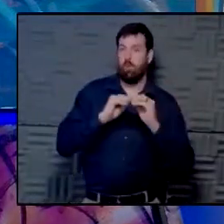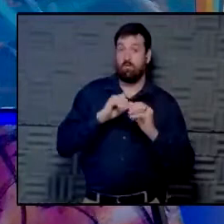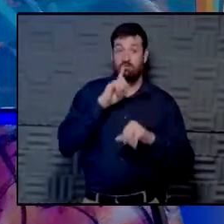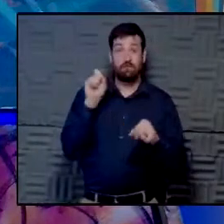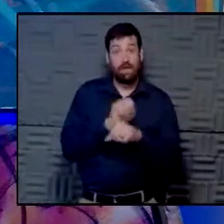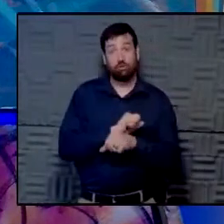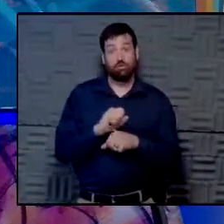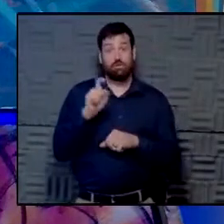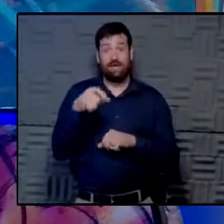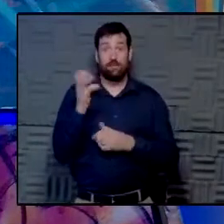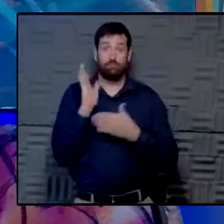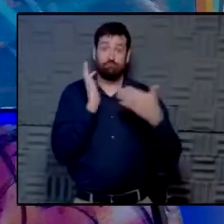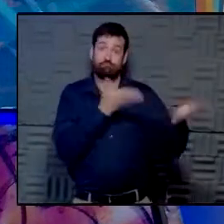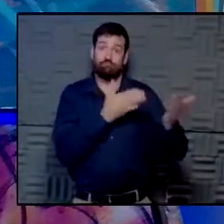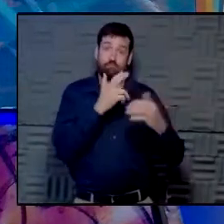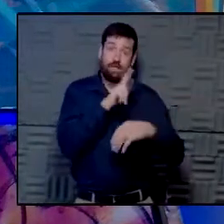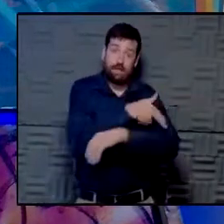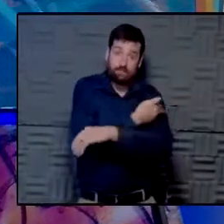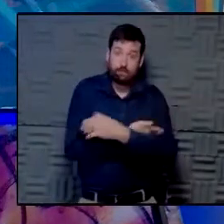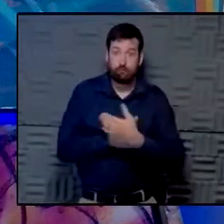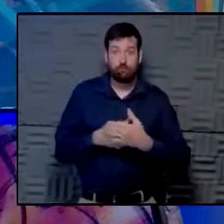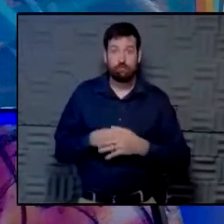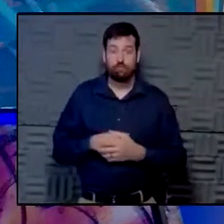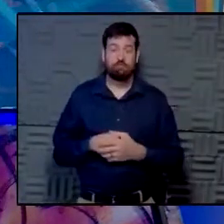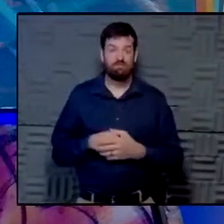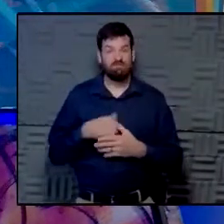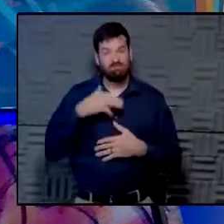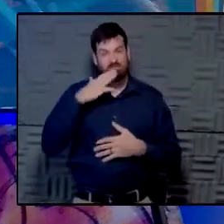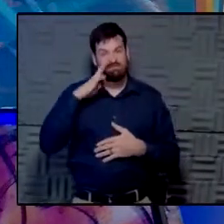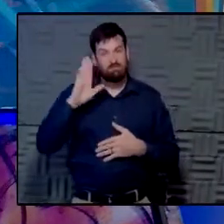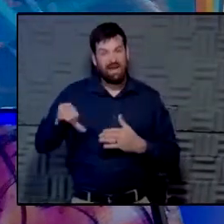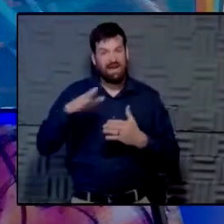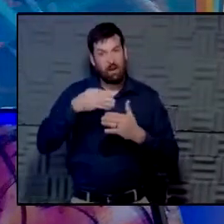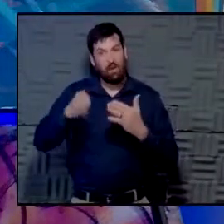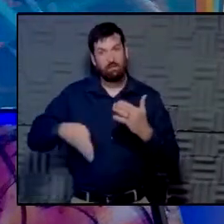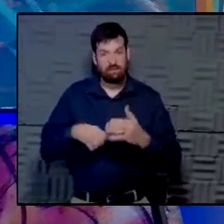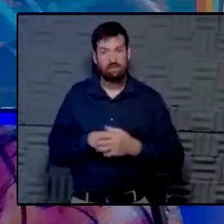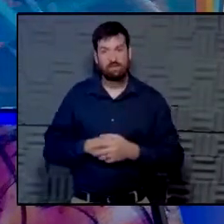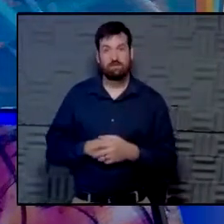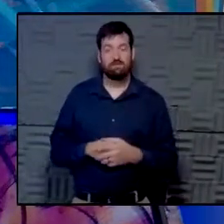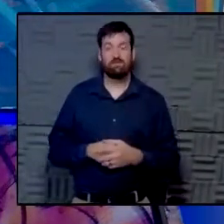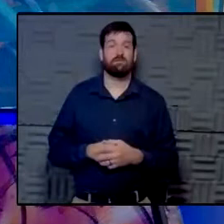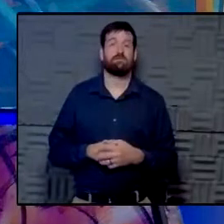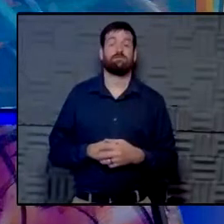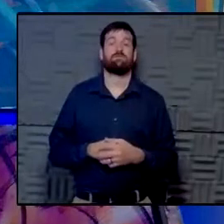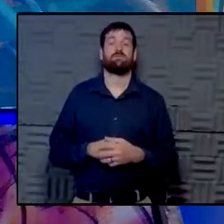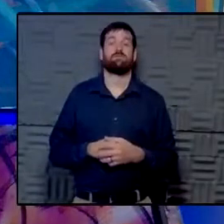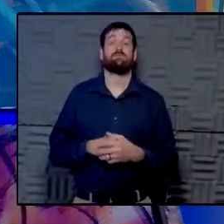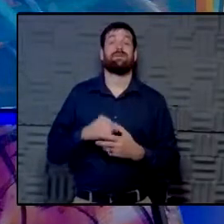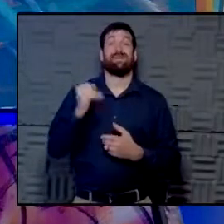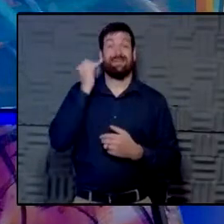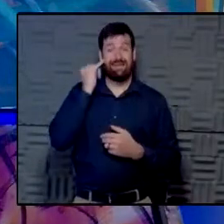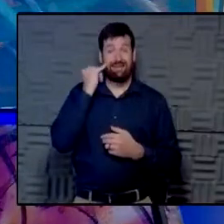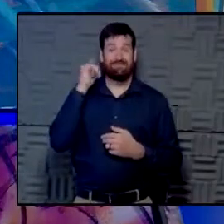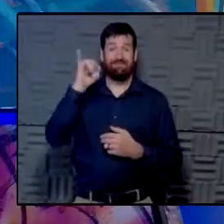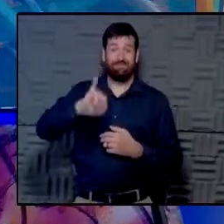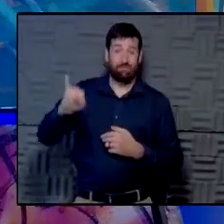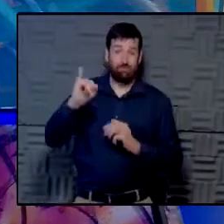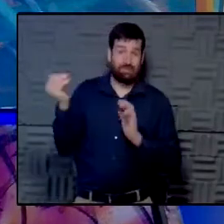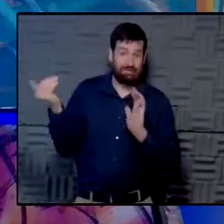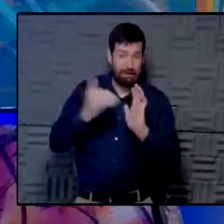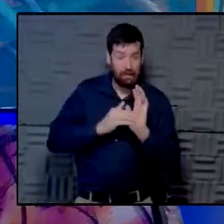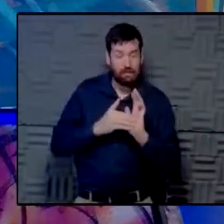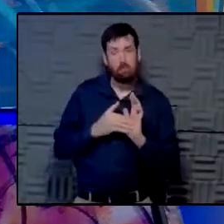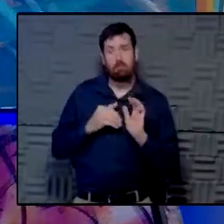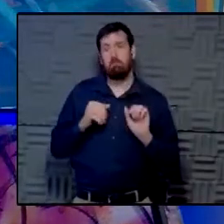go to the hospital and had fairly bad outcomes. So if you get reinfected, you